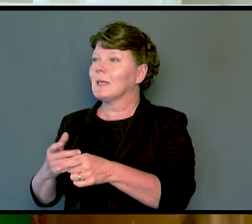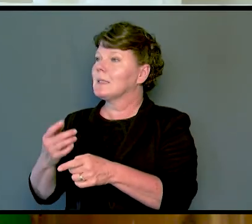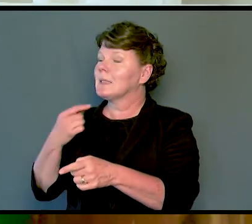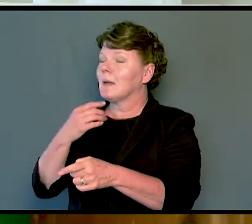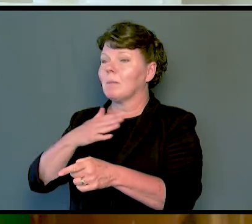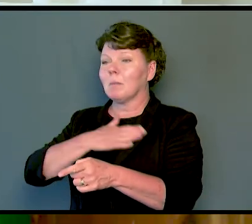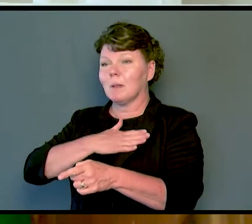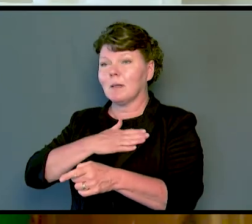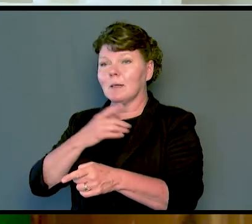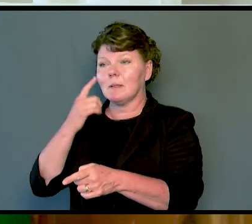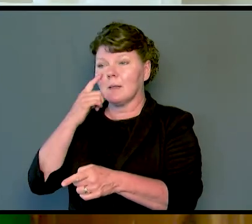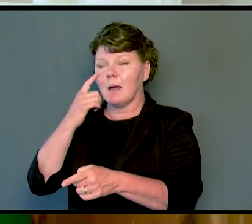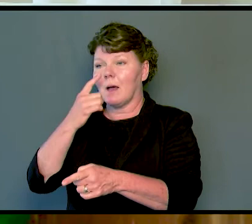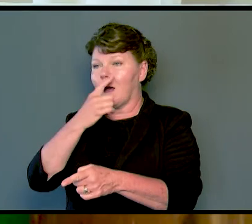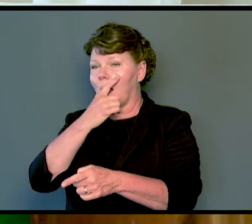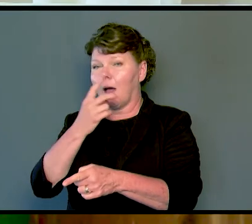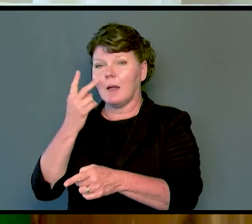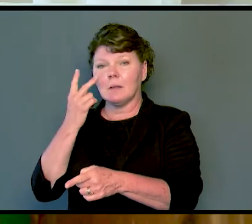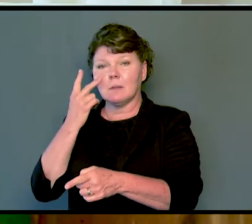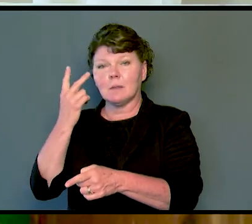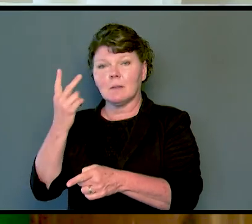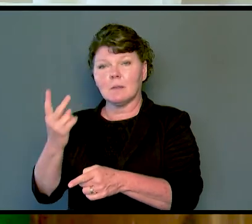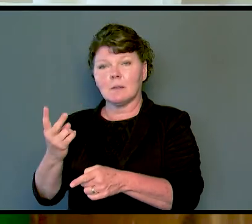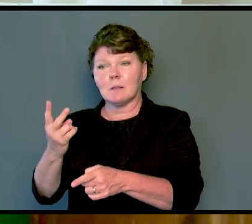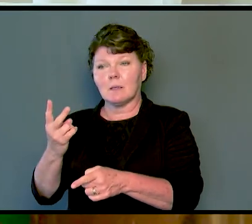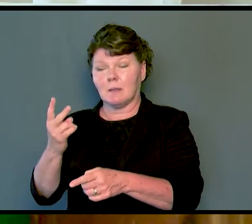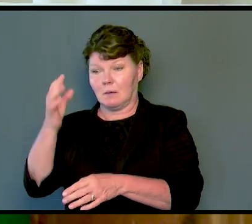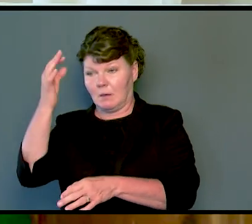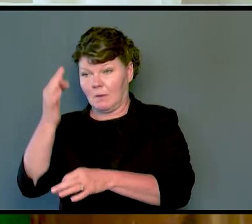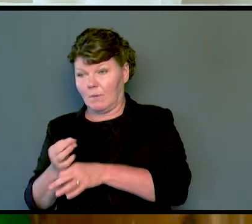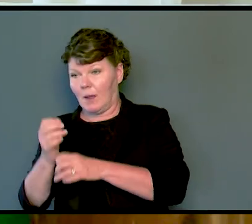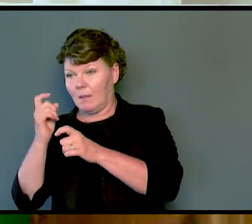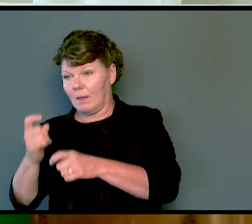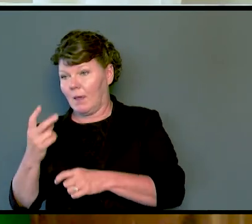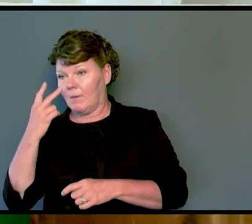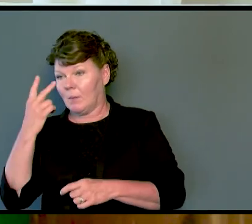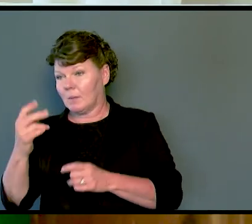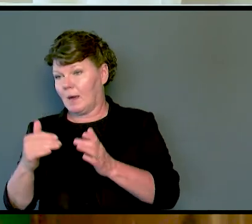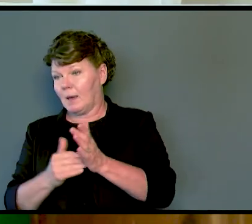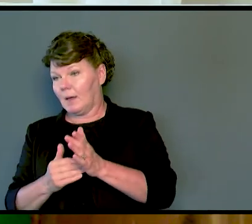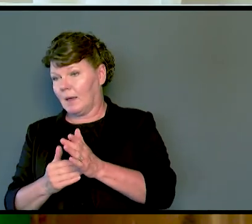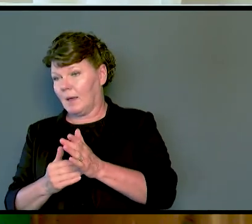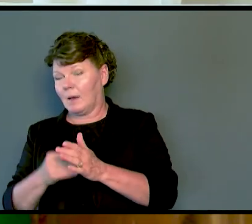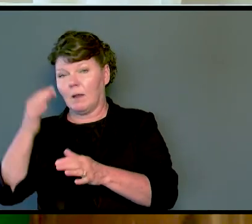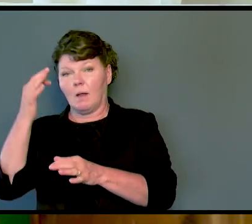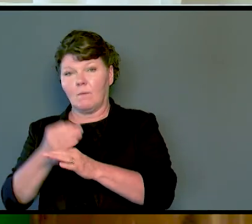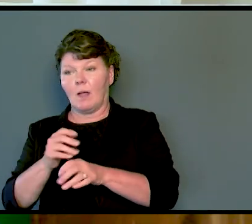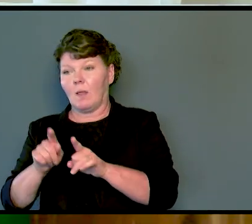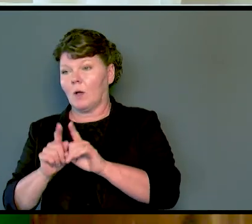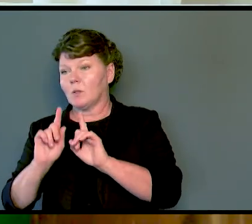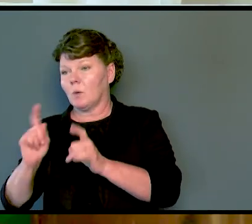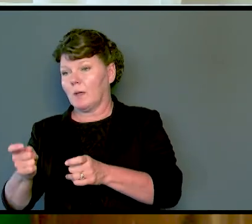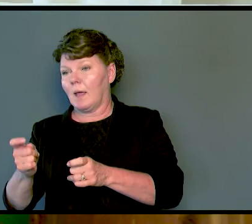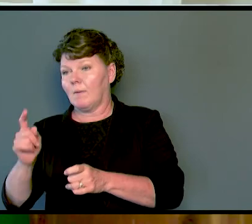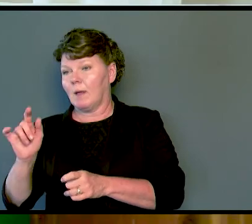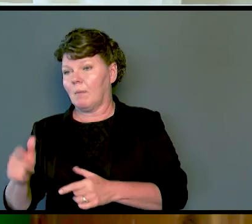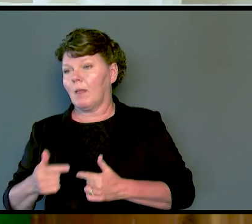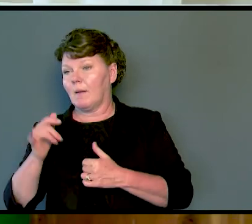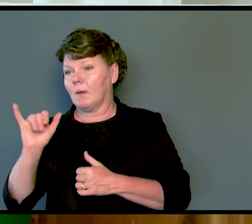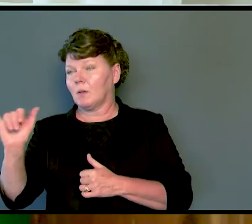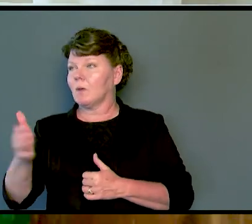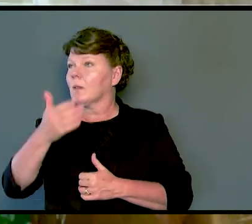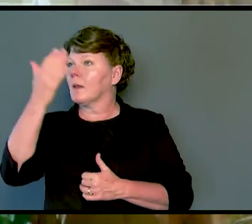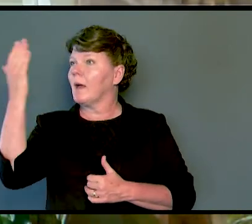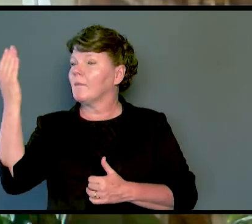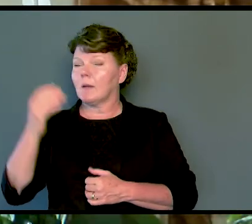he asked for his eyes to be healed. And it was his faith that gave him his eyesight. His faith also gave him eternal life in